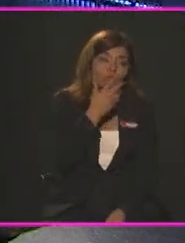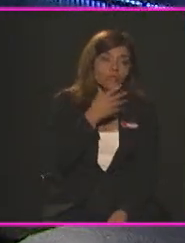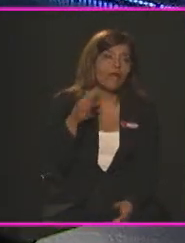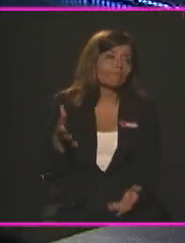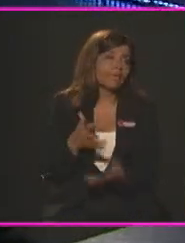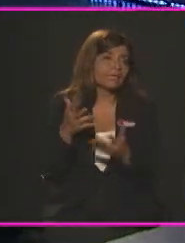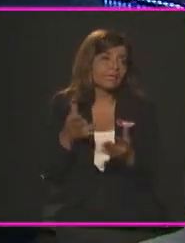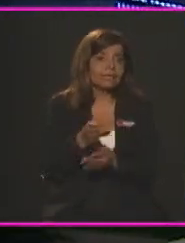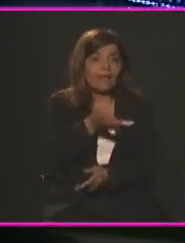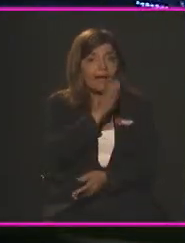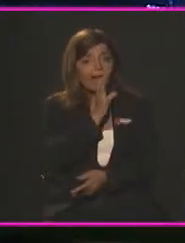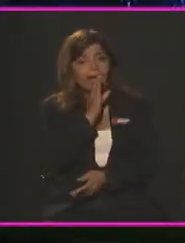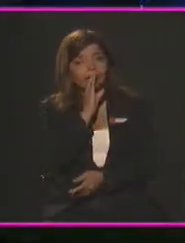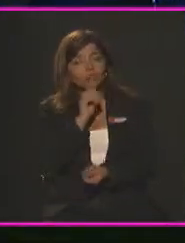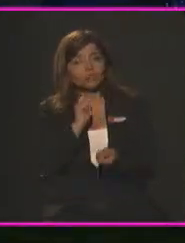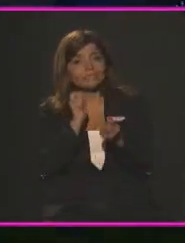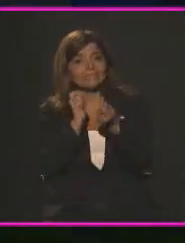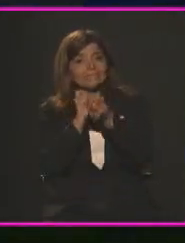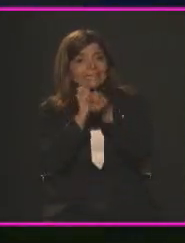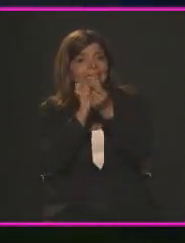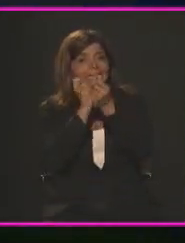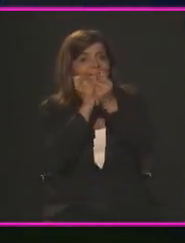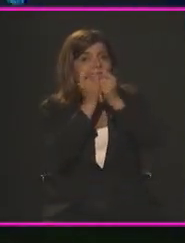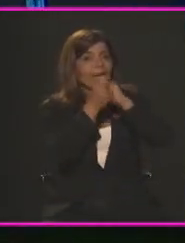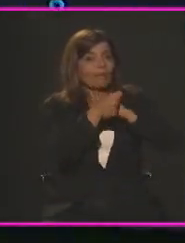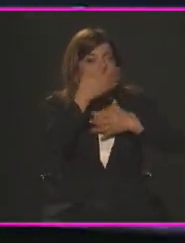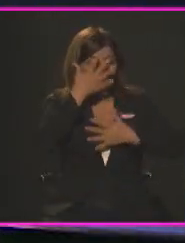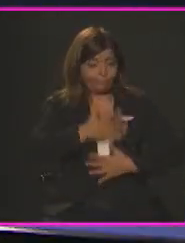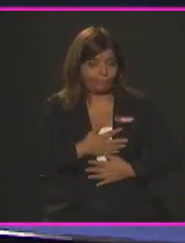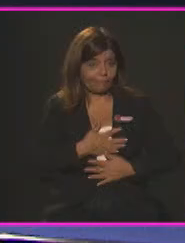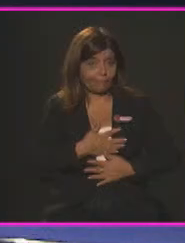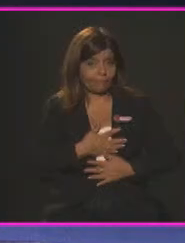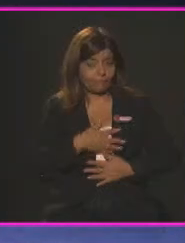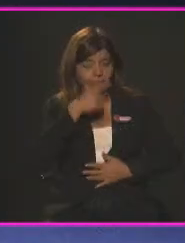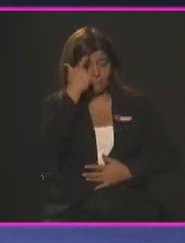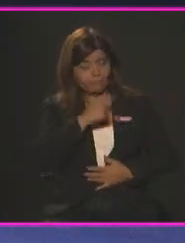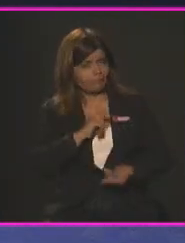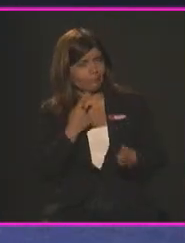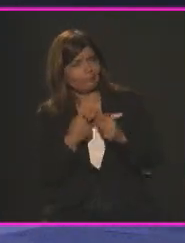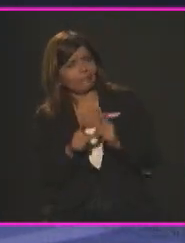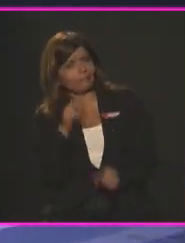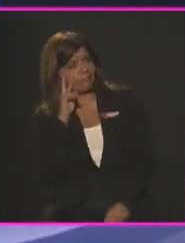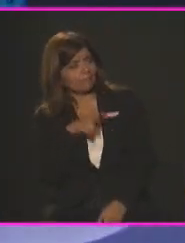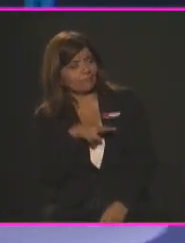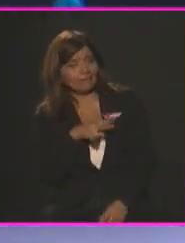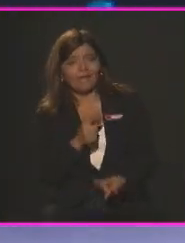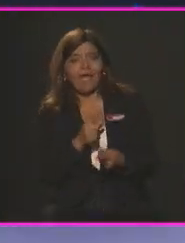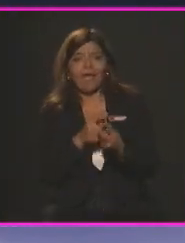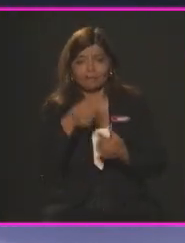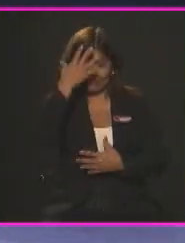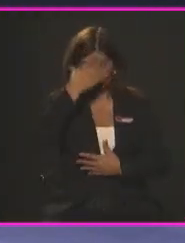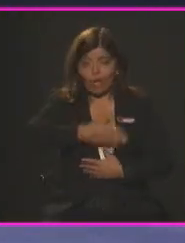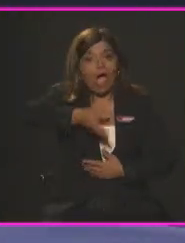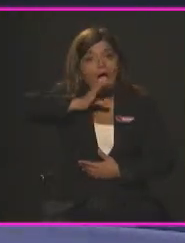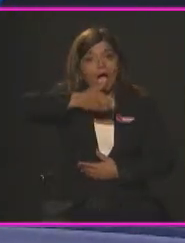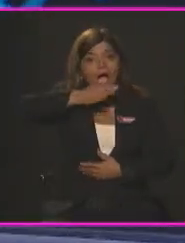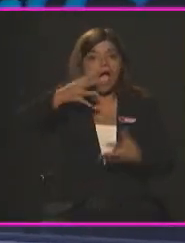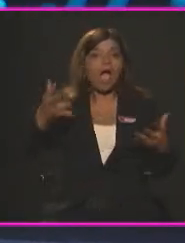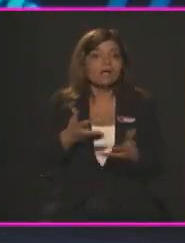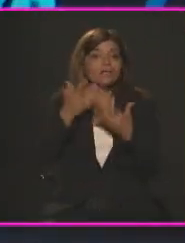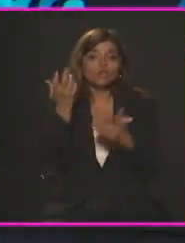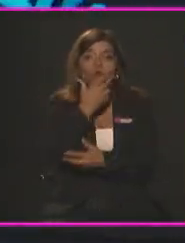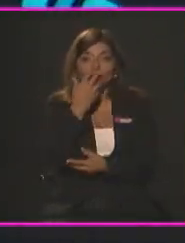new person. So you might say, so what? And what we can couple it to is things like his health parameters, like his blood